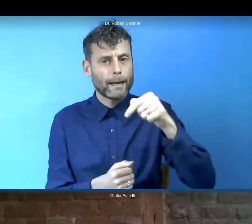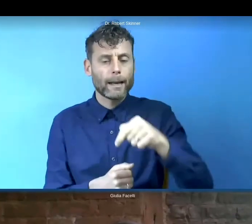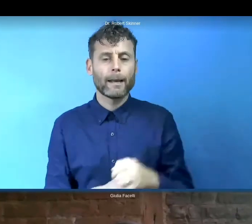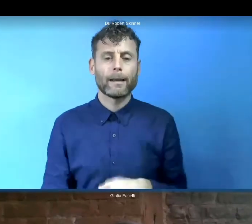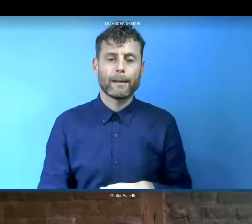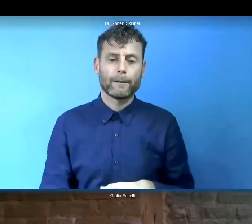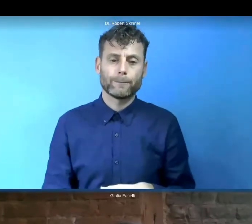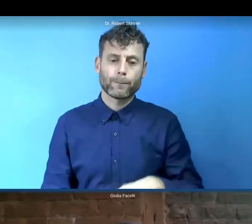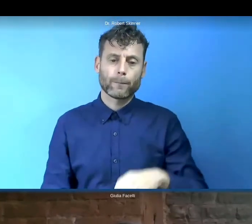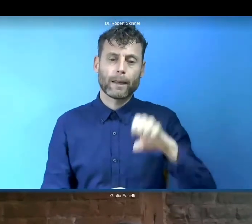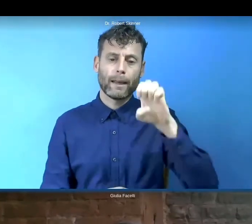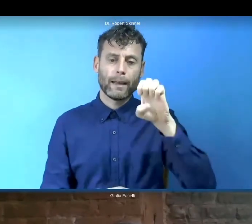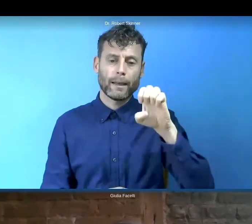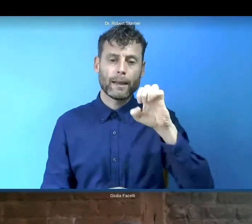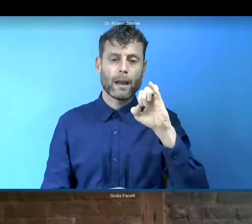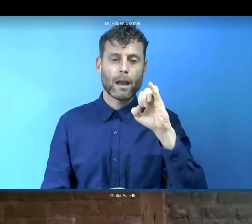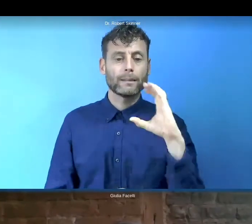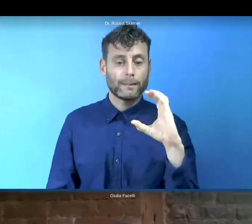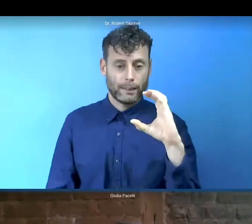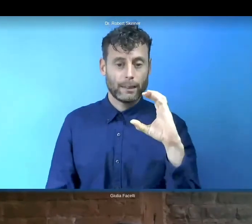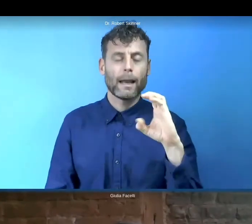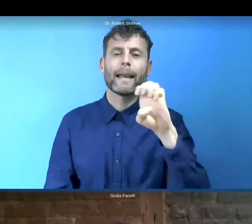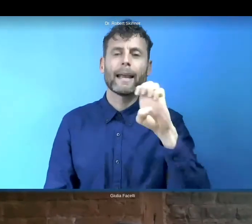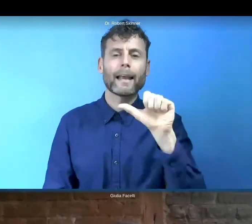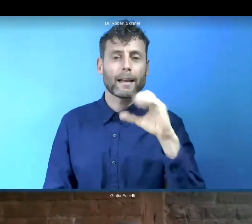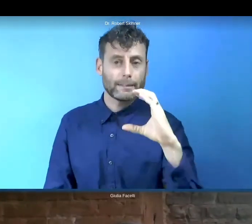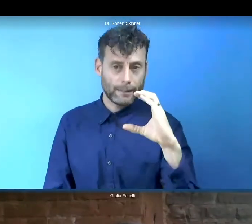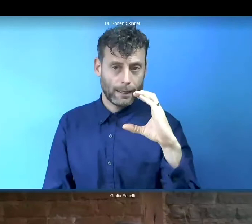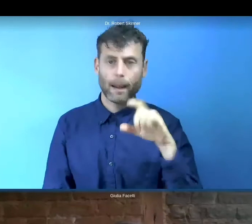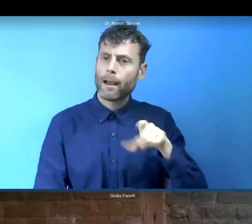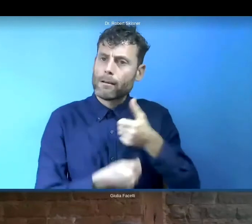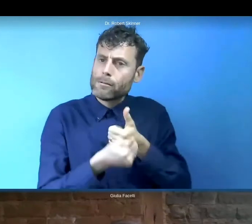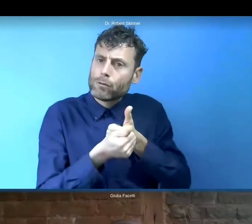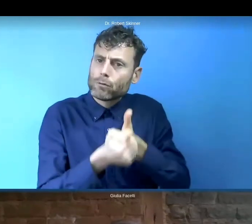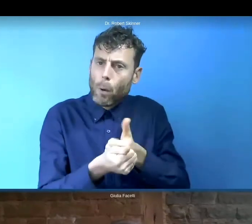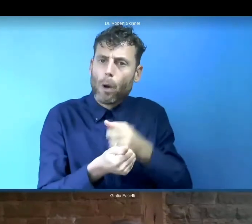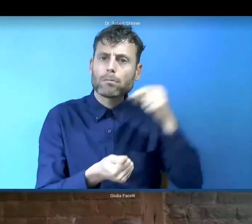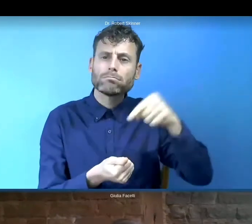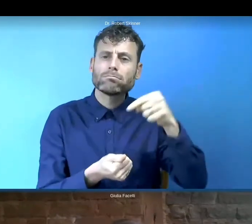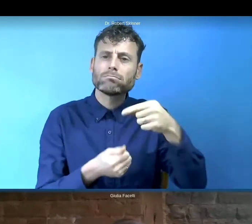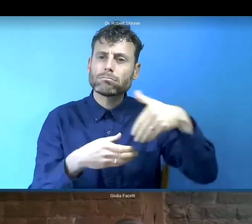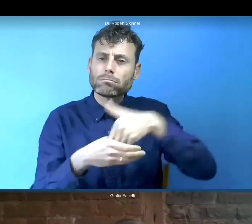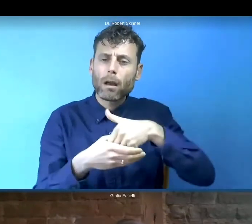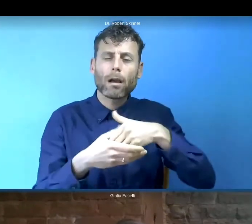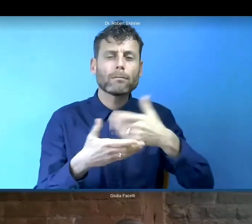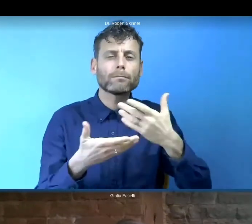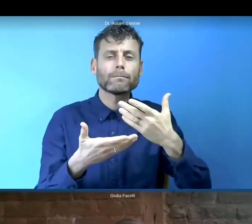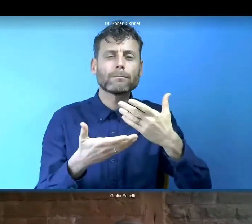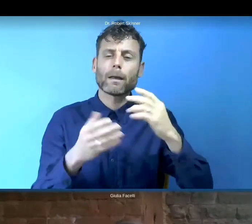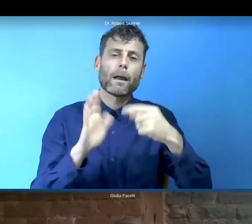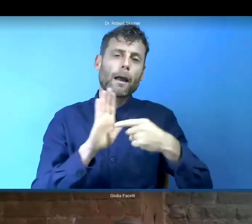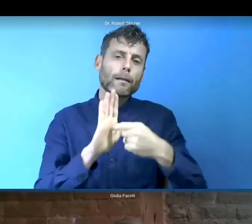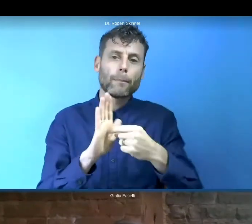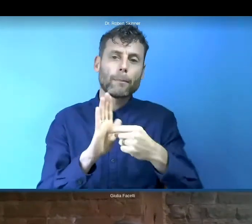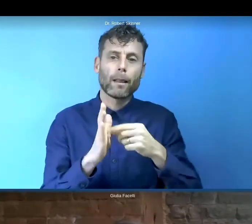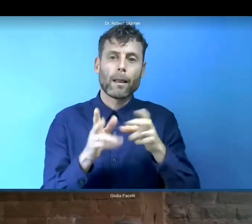EIC plans to support them, particularly through pathfinders and accelerators. So what I really advise is to stay